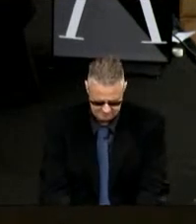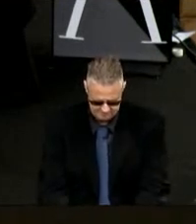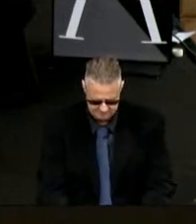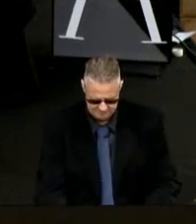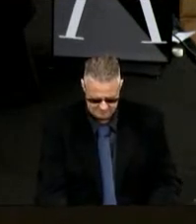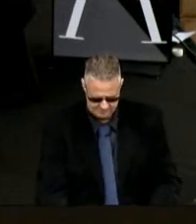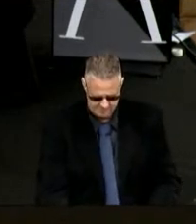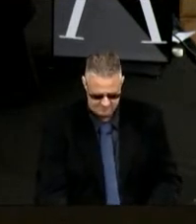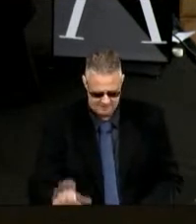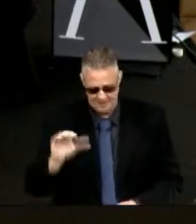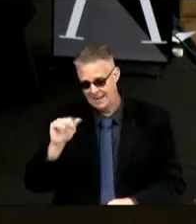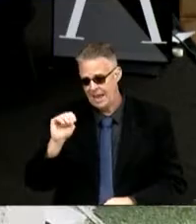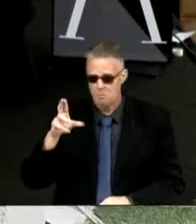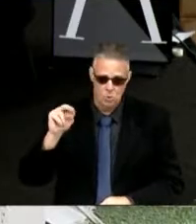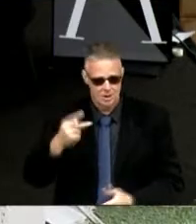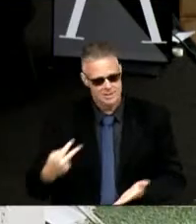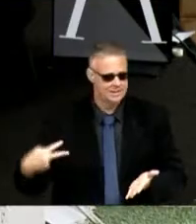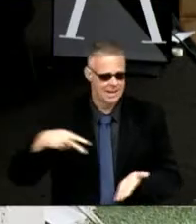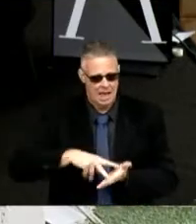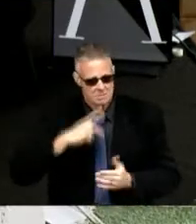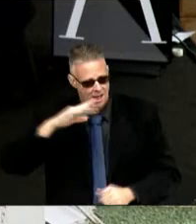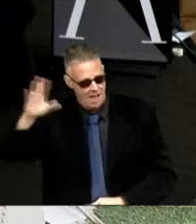Cameron, stand up and say hi.